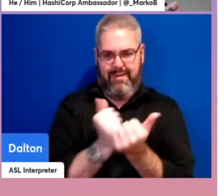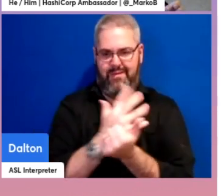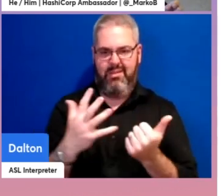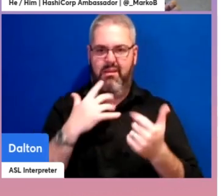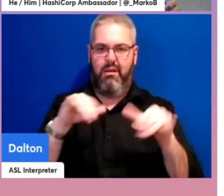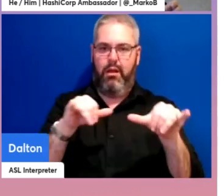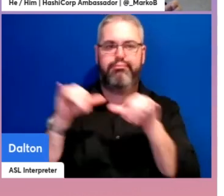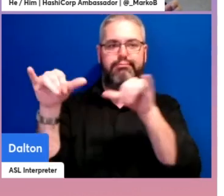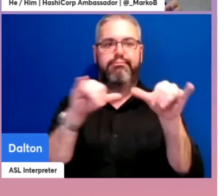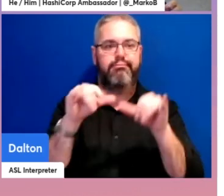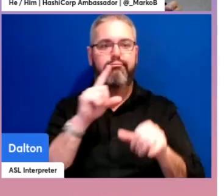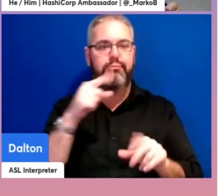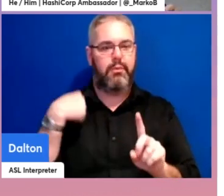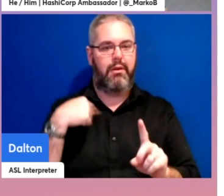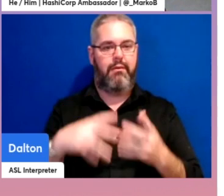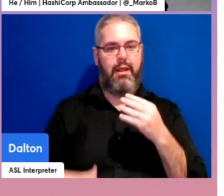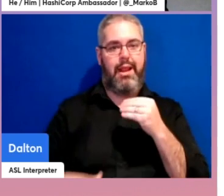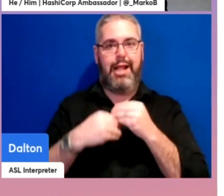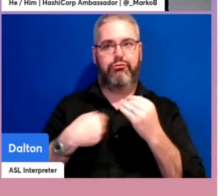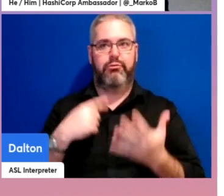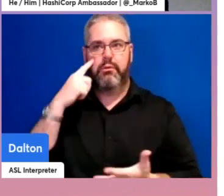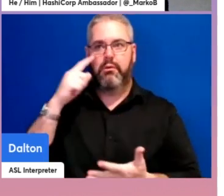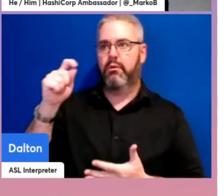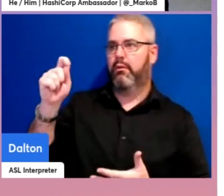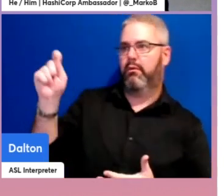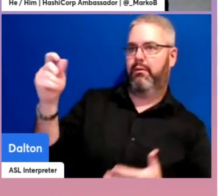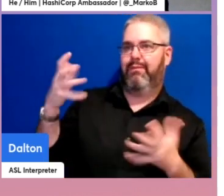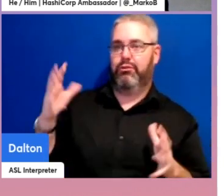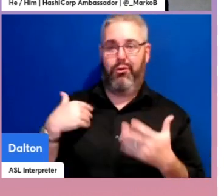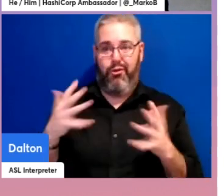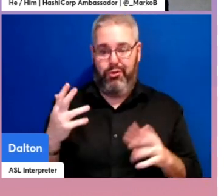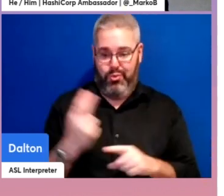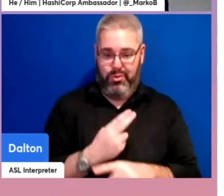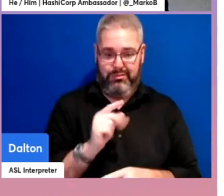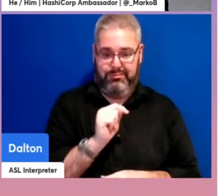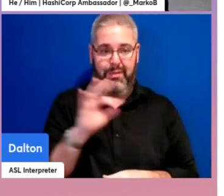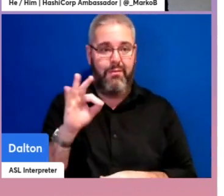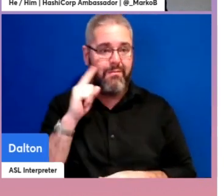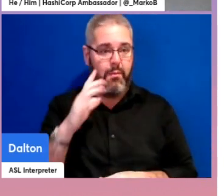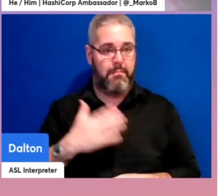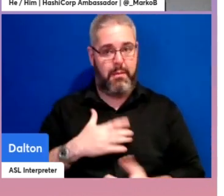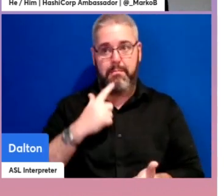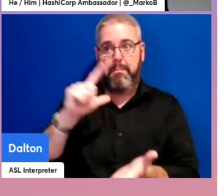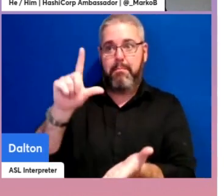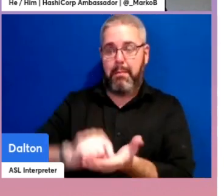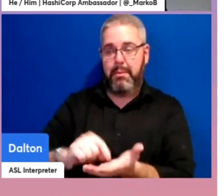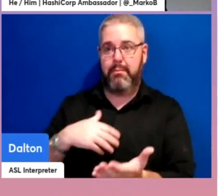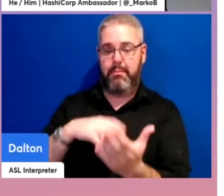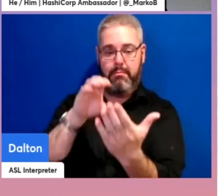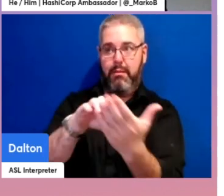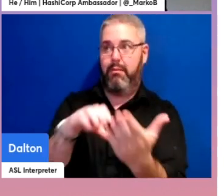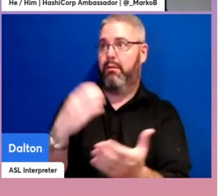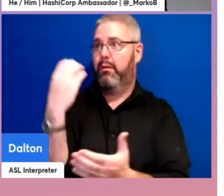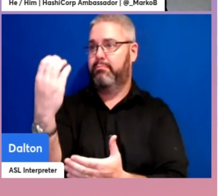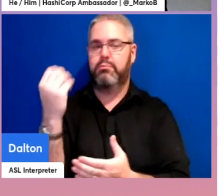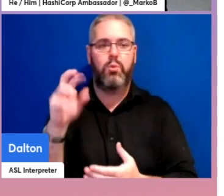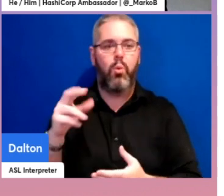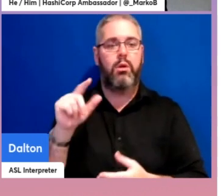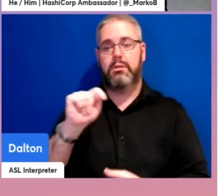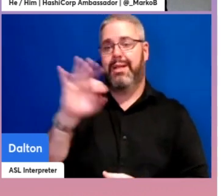this as an extra check if you're already using Terraform for publishing your modules or Terraform